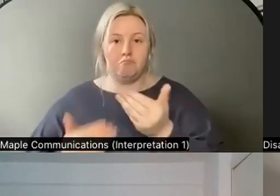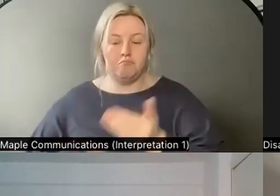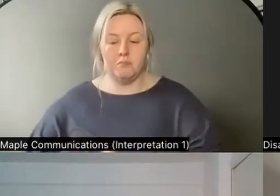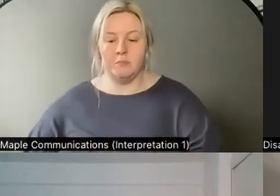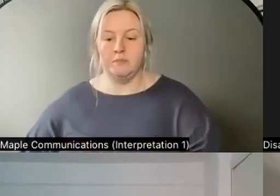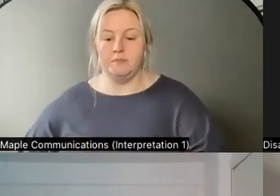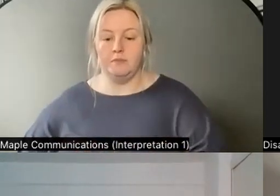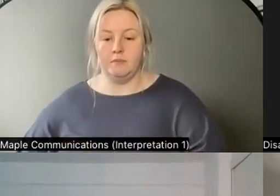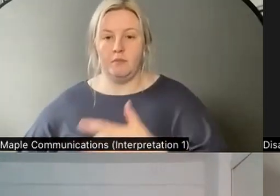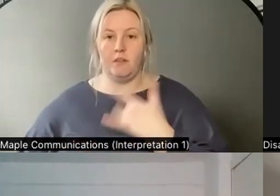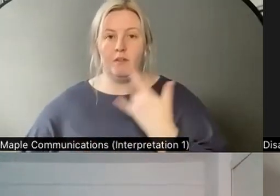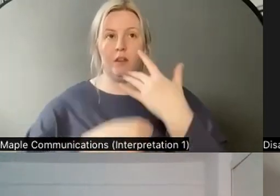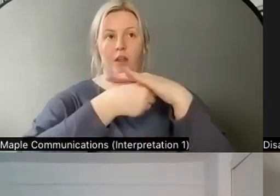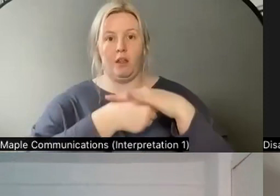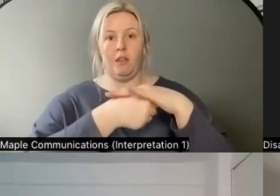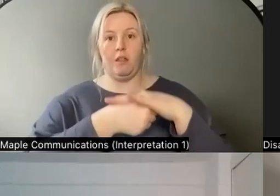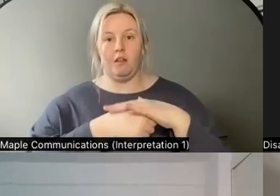it beats you down.